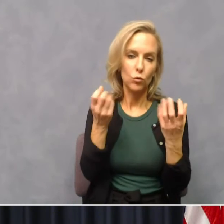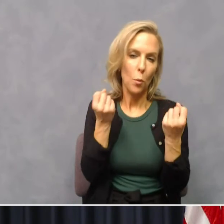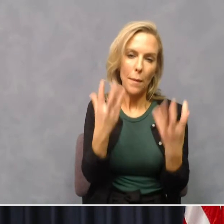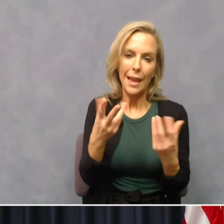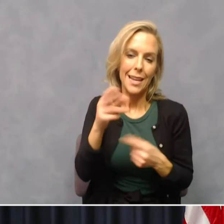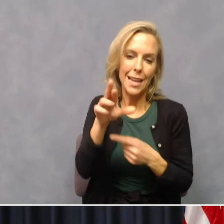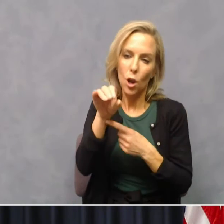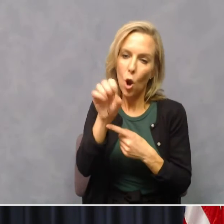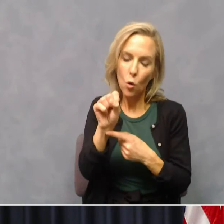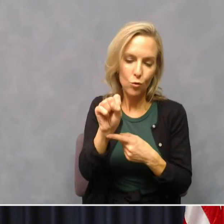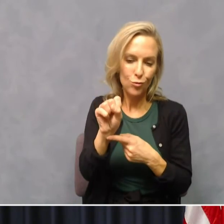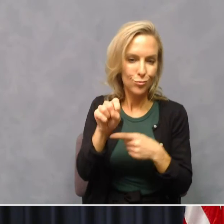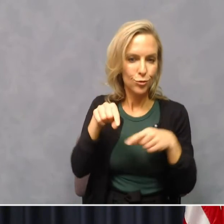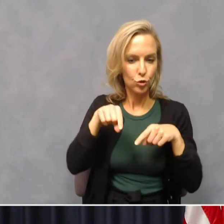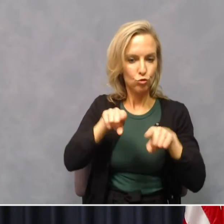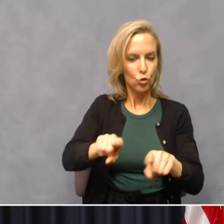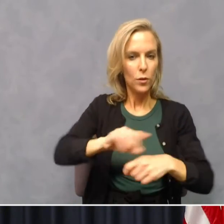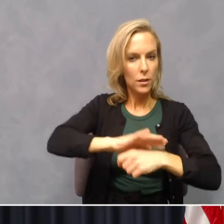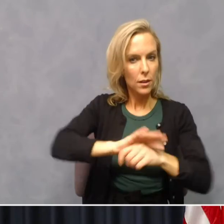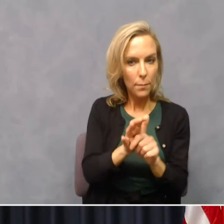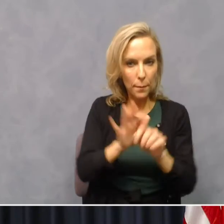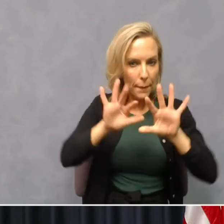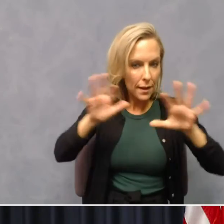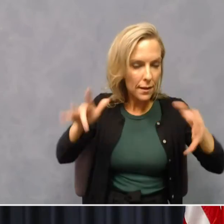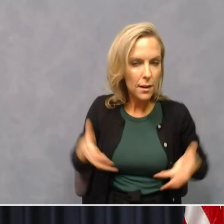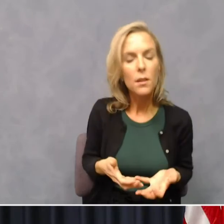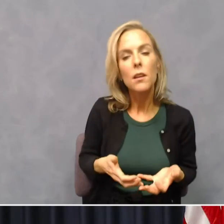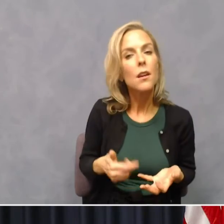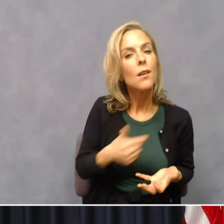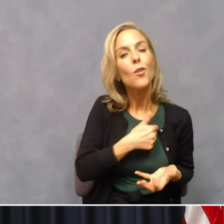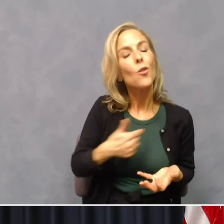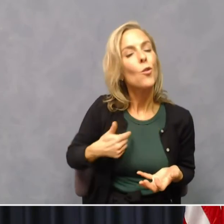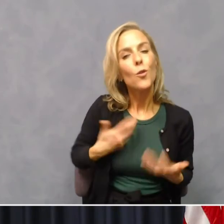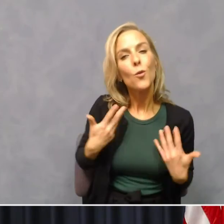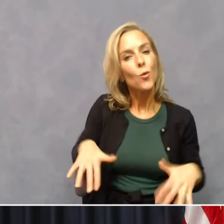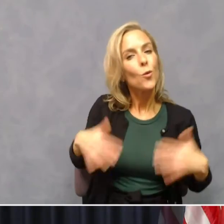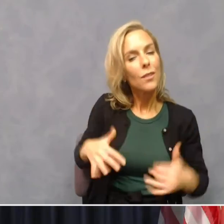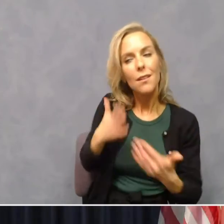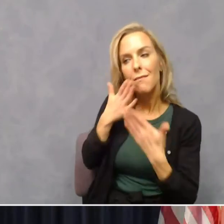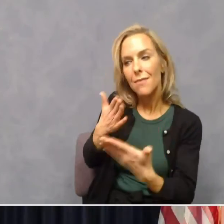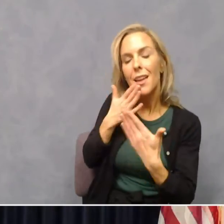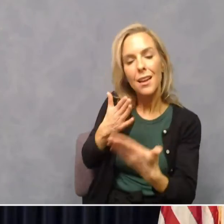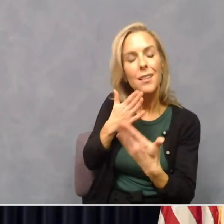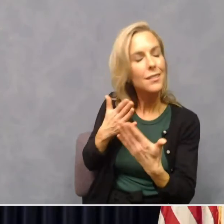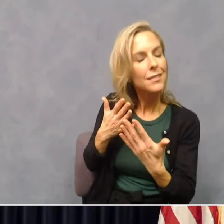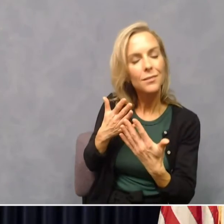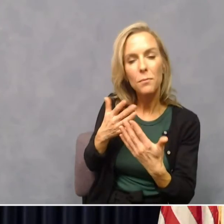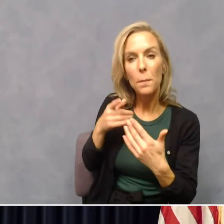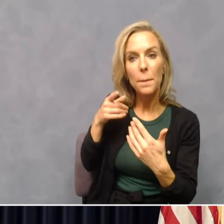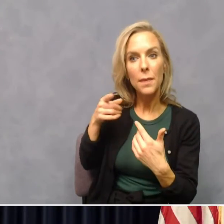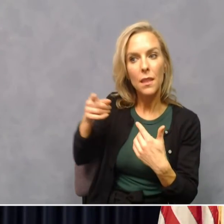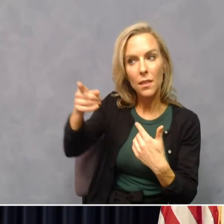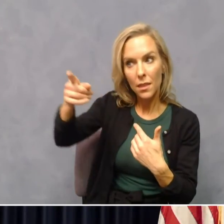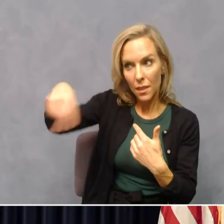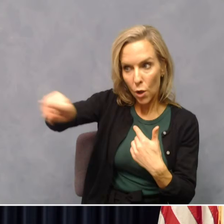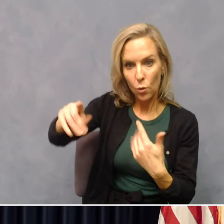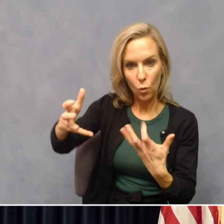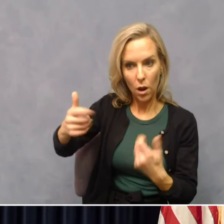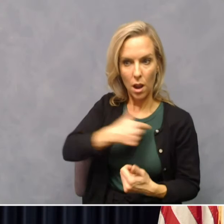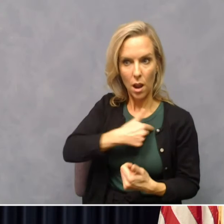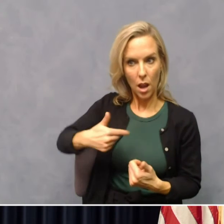during this pandemic. We can't thank them enough, but the way they want us to thank